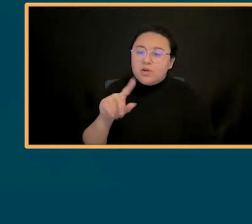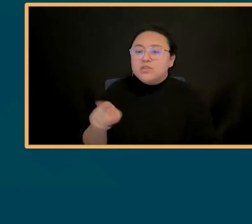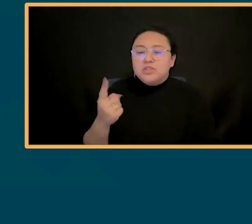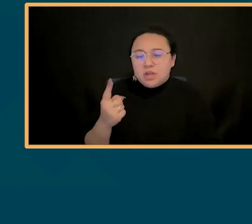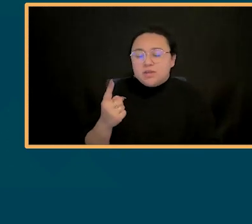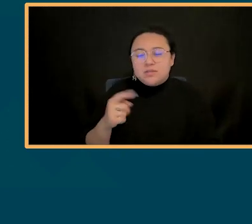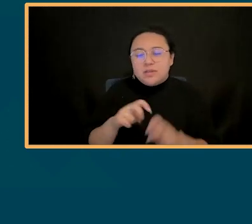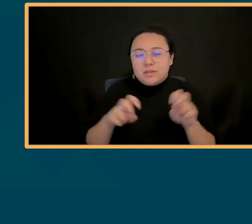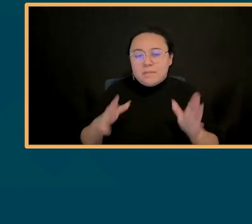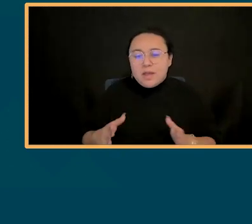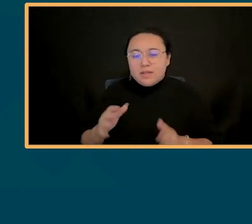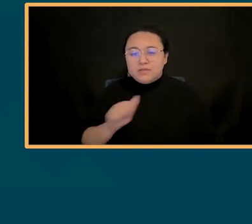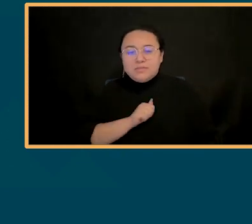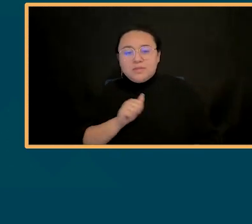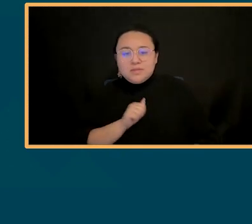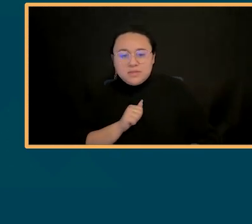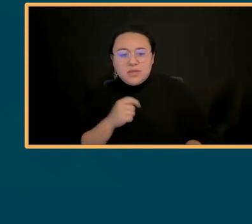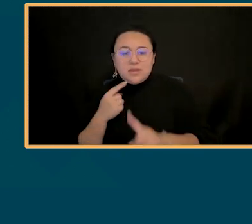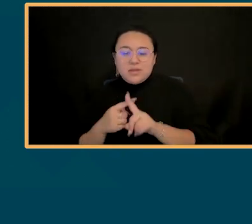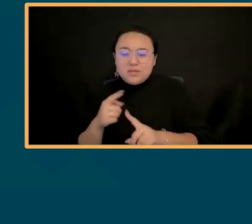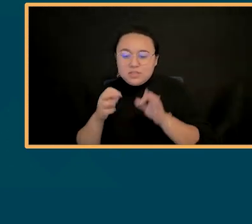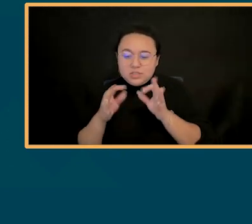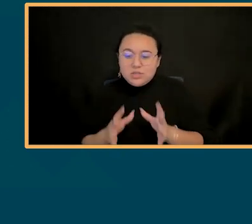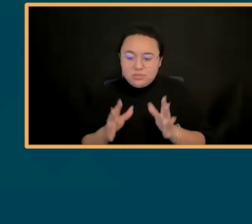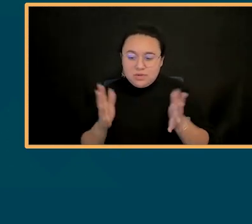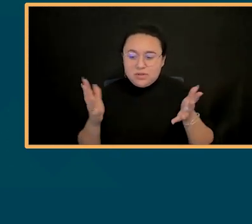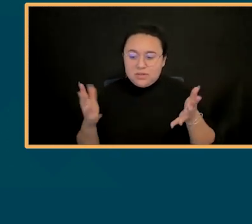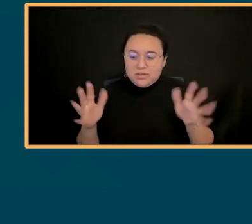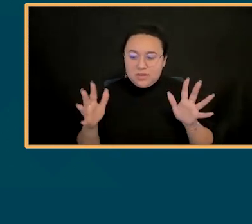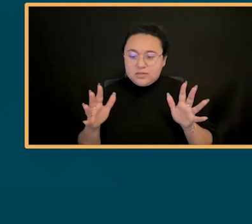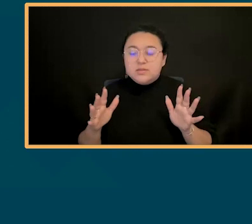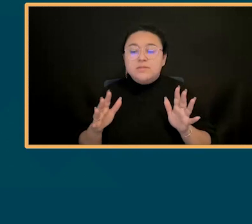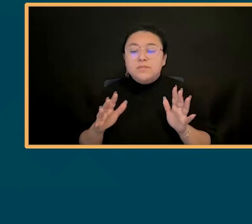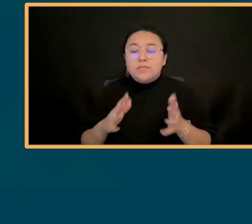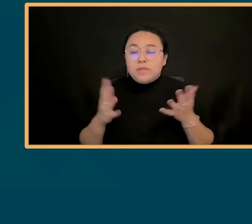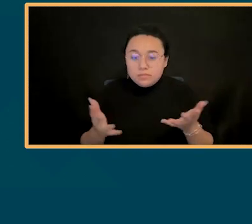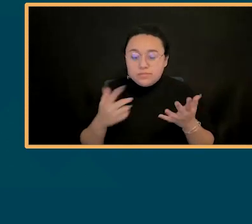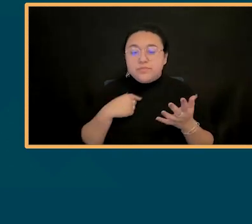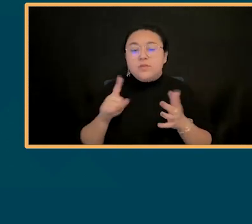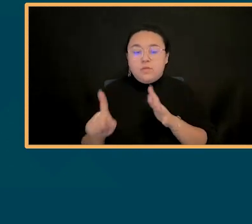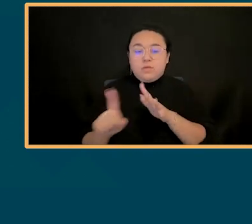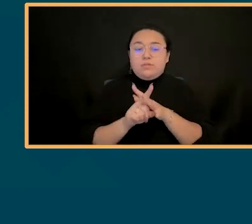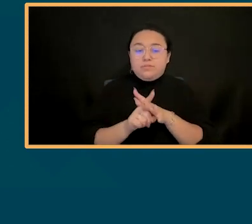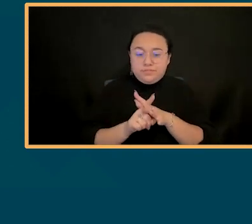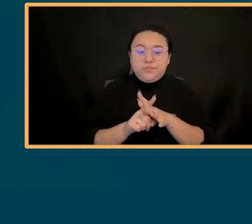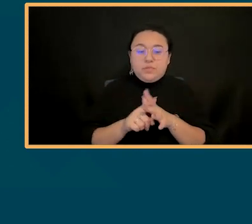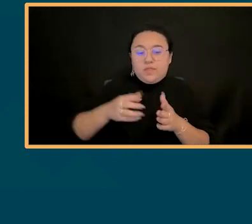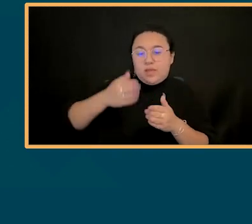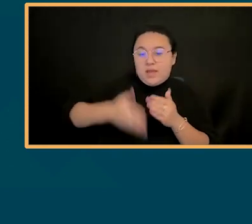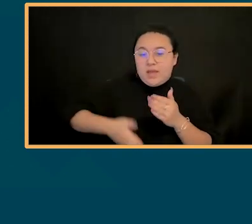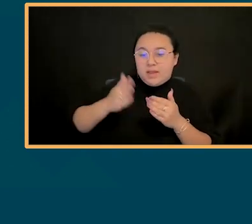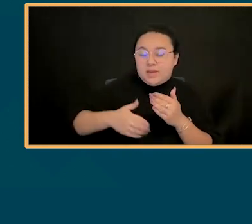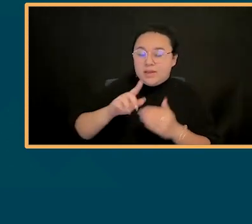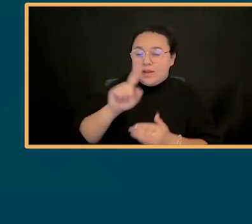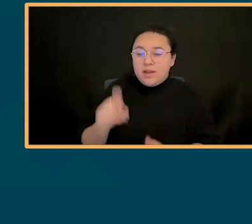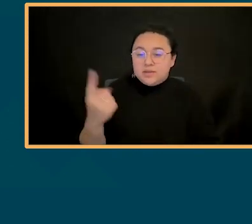capturing the panelist and myself and our interpreters. But if you do come up at the end and ask a question, and I invite